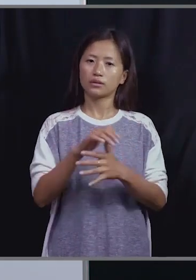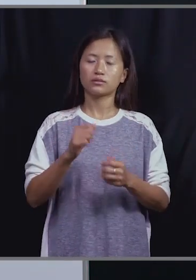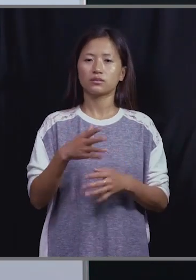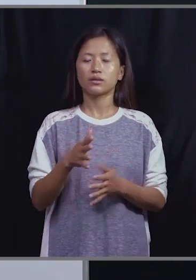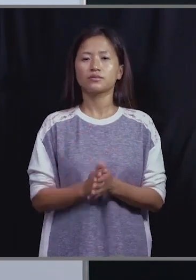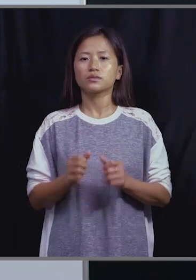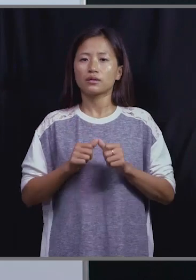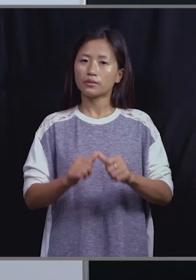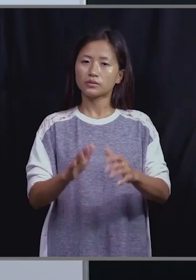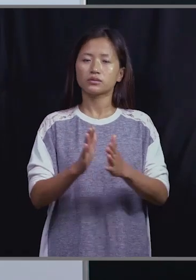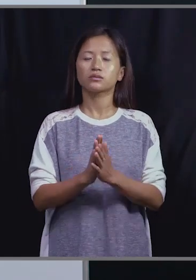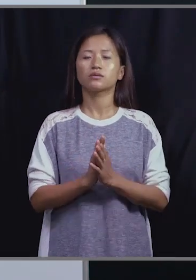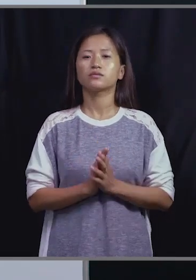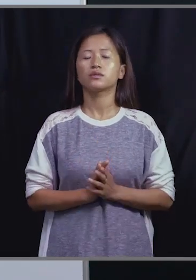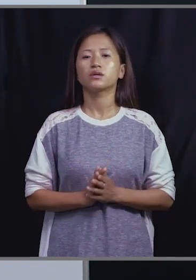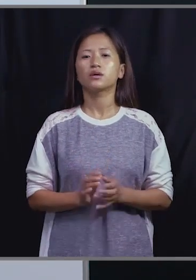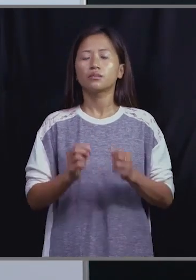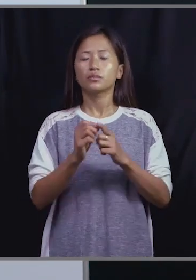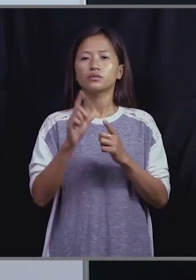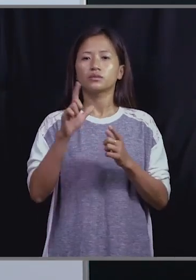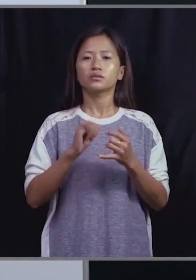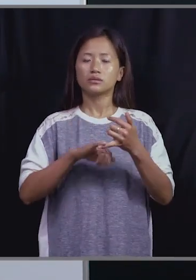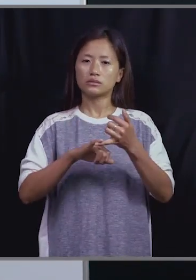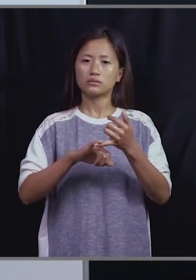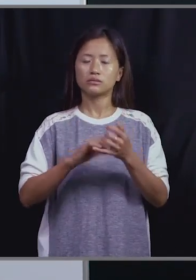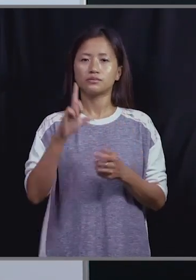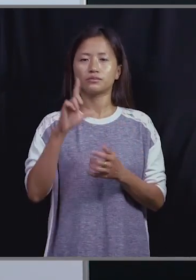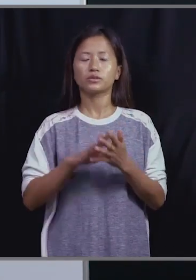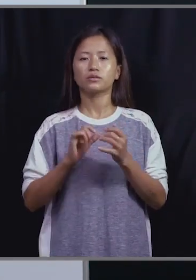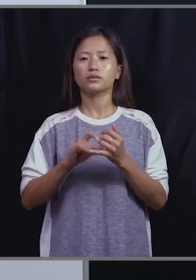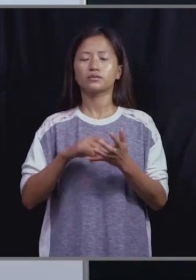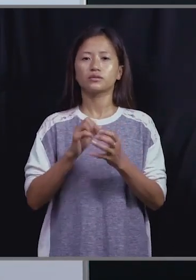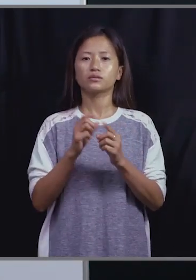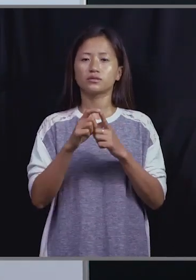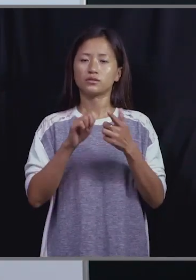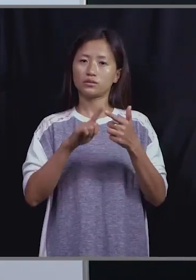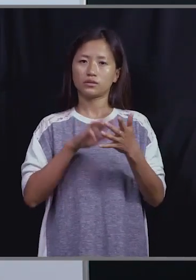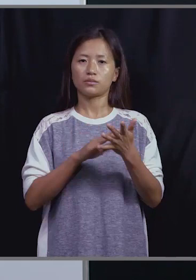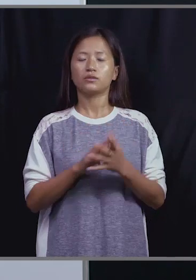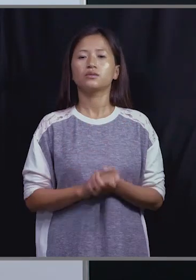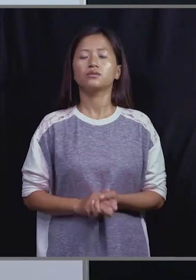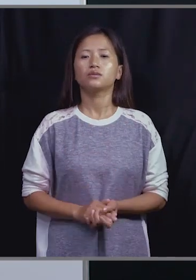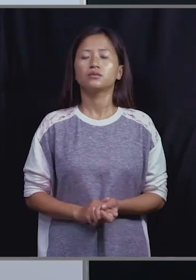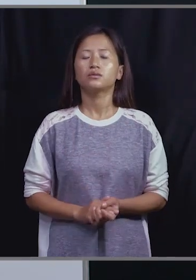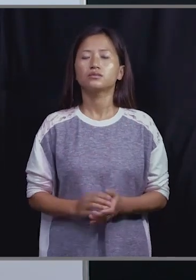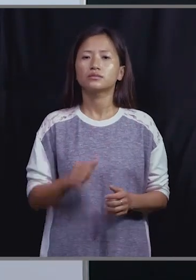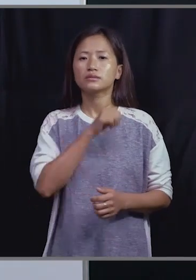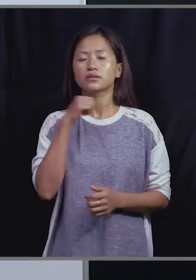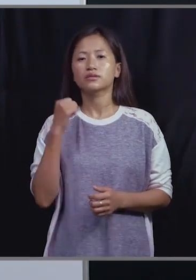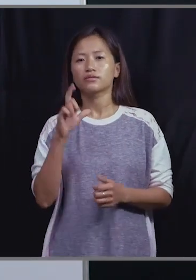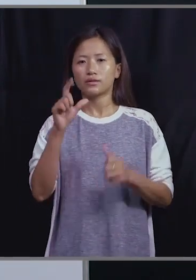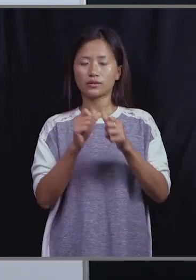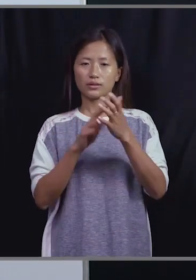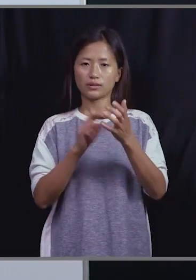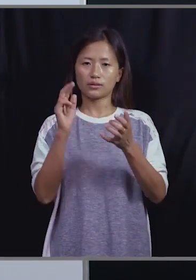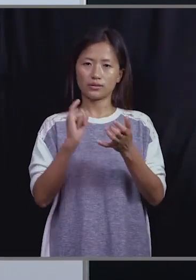absence of political democracy. Okay, after the death of Lenin in